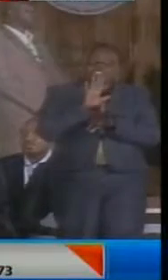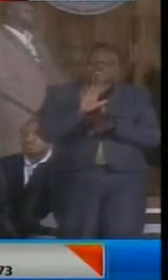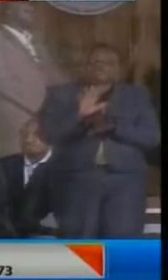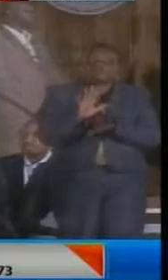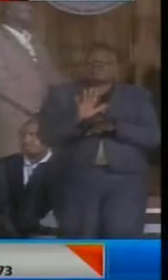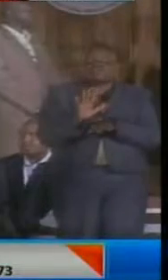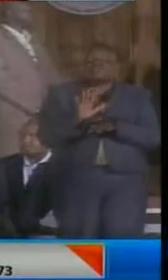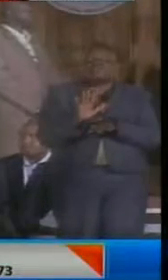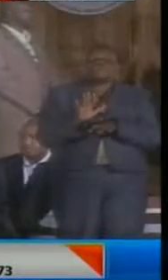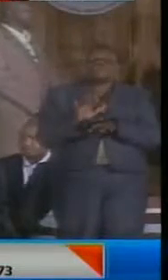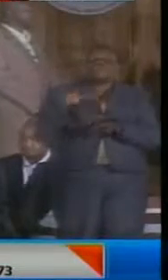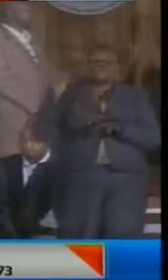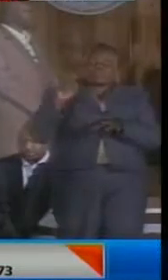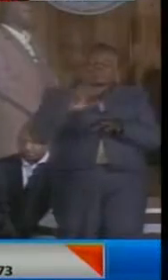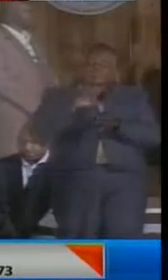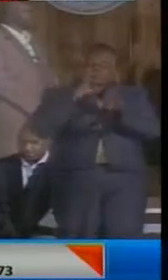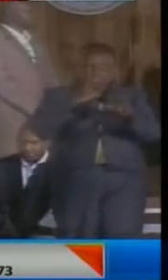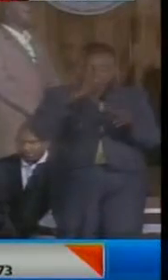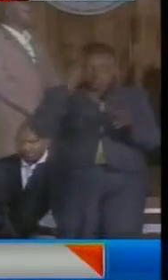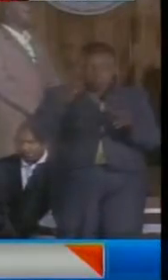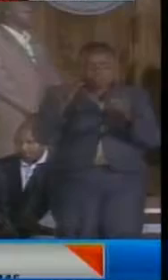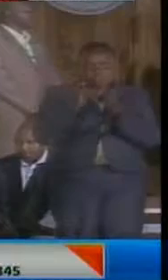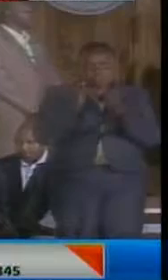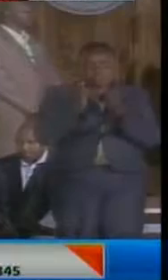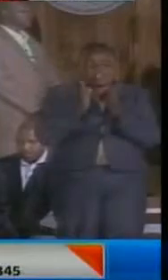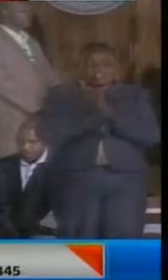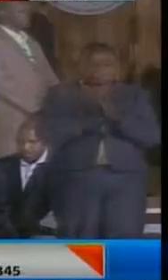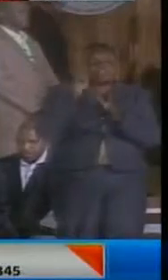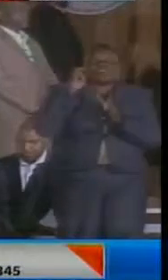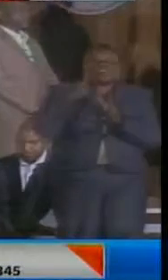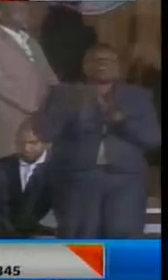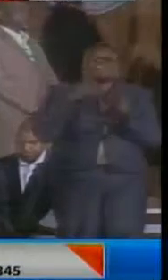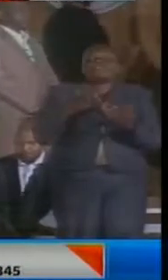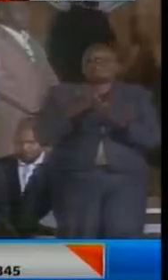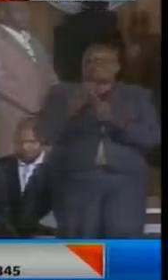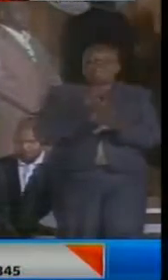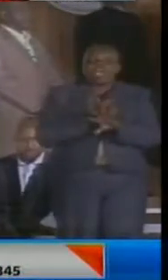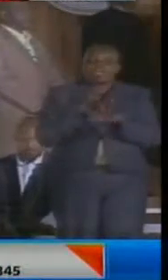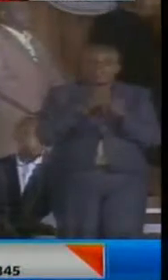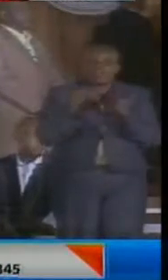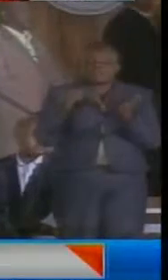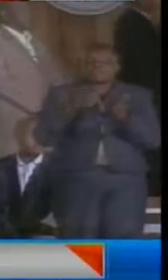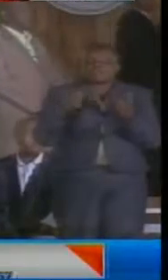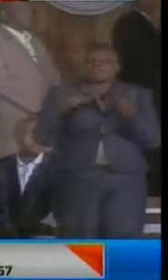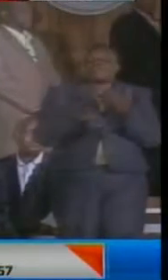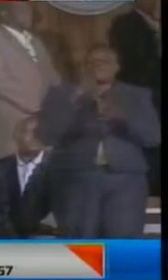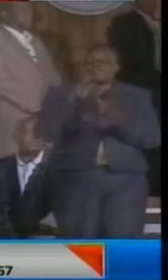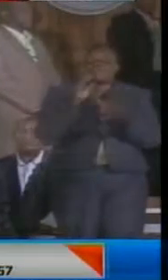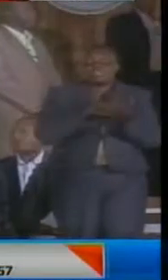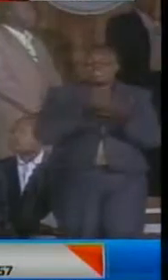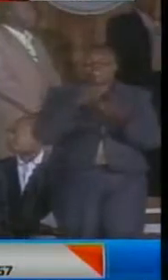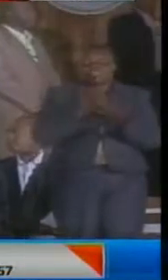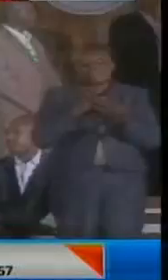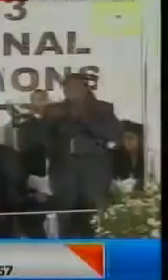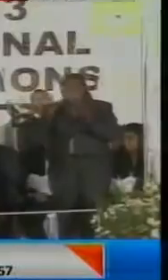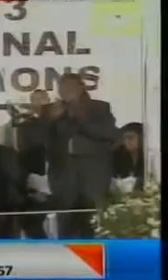the presidential results on your emails, and we will also give you hard copies from the media center. Thank you very